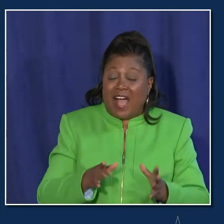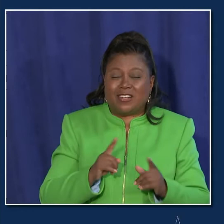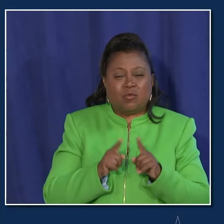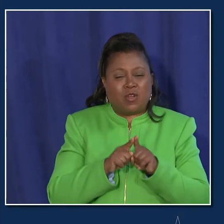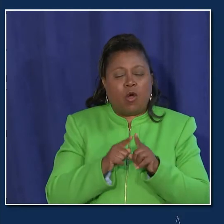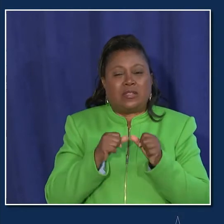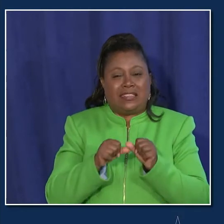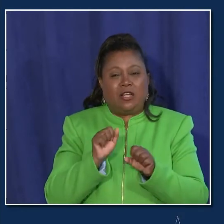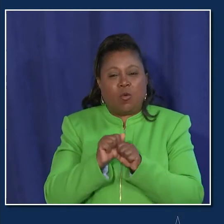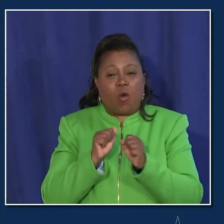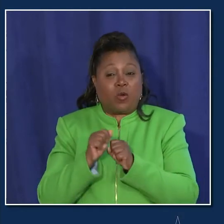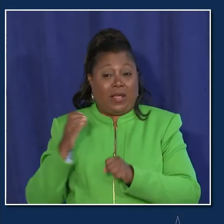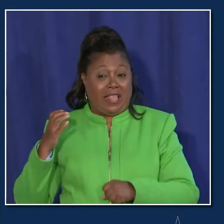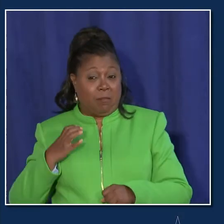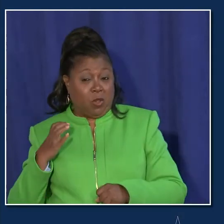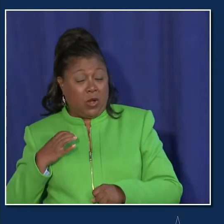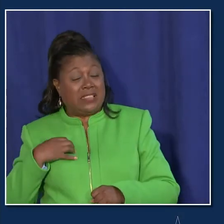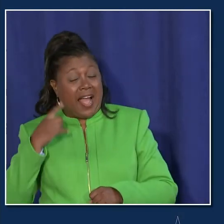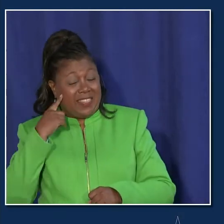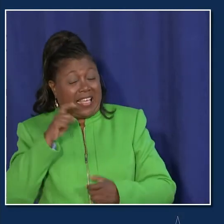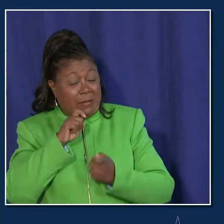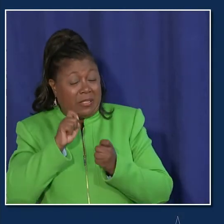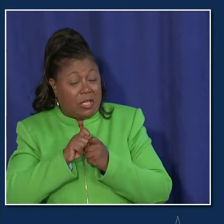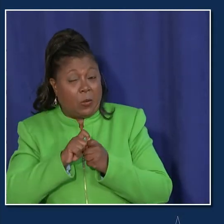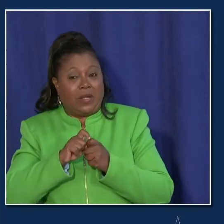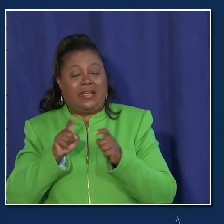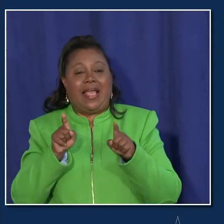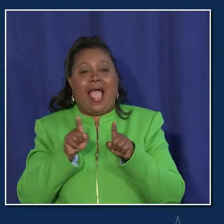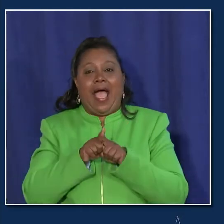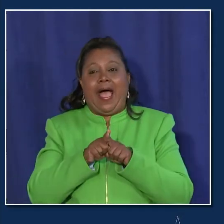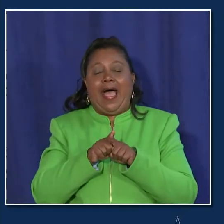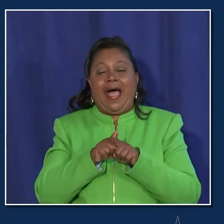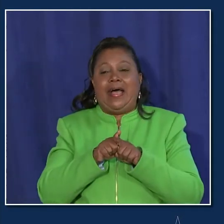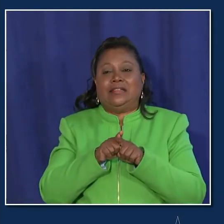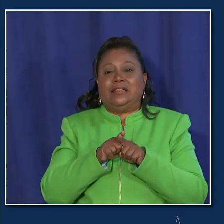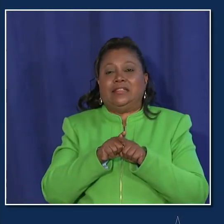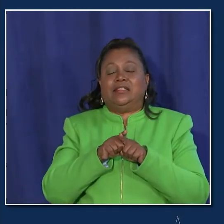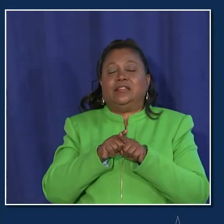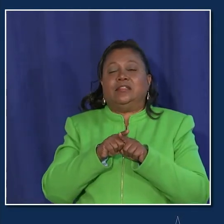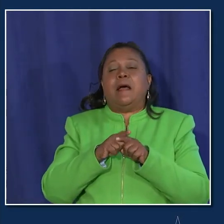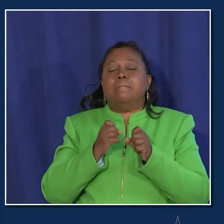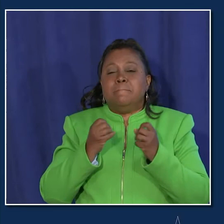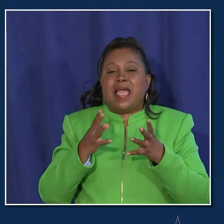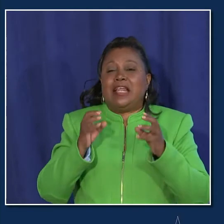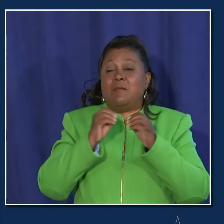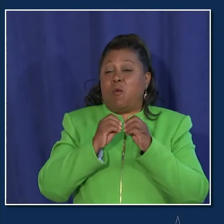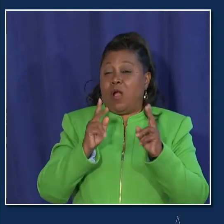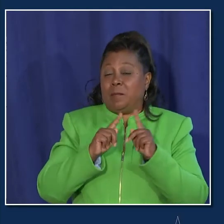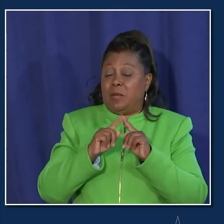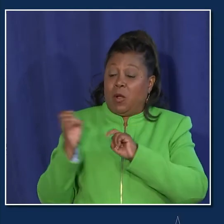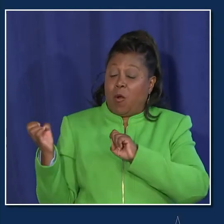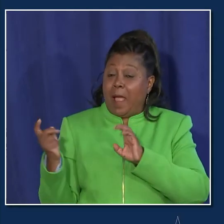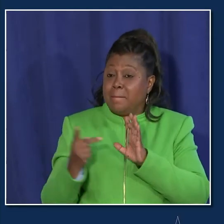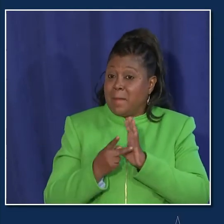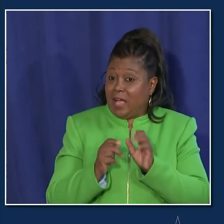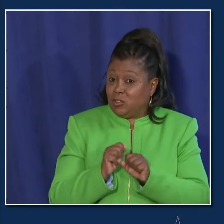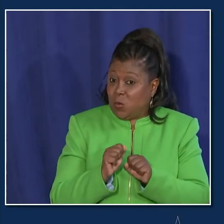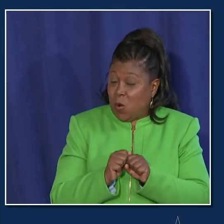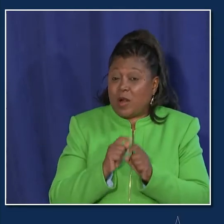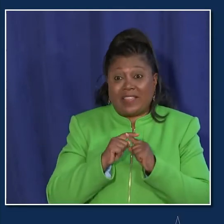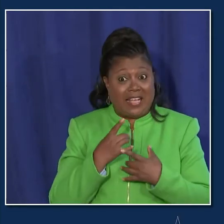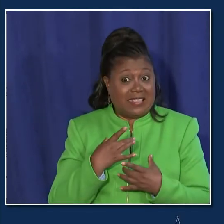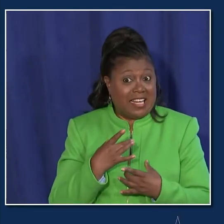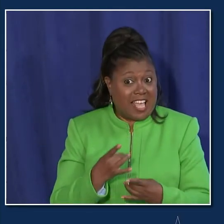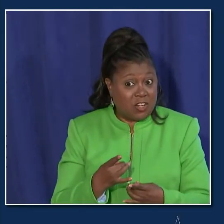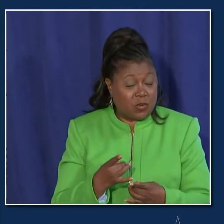also continued to work with employers, and I think particularly as as many more people are coming back to work, that is an